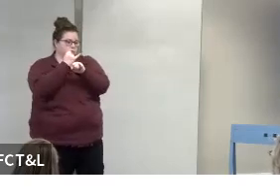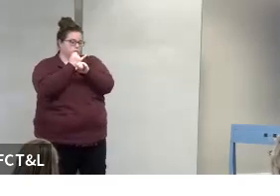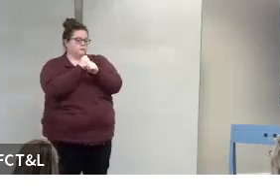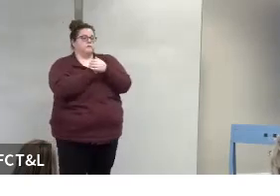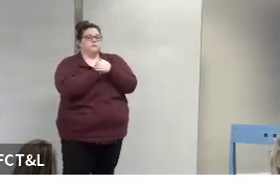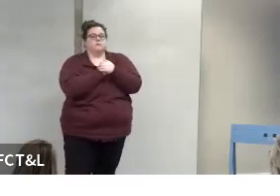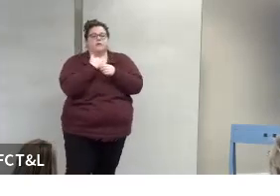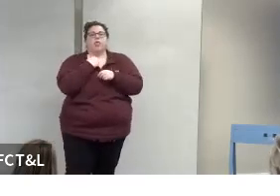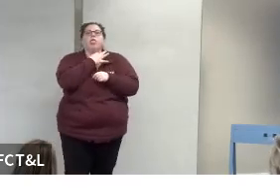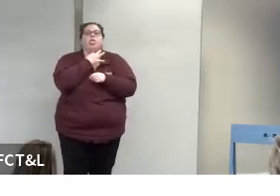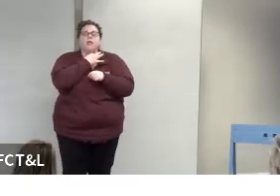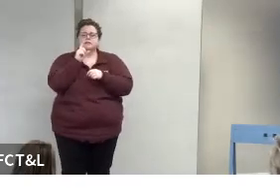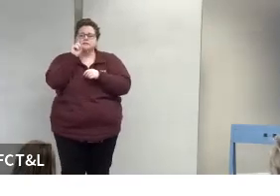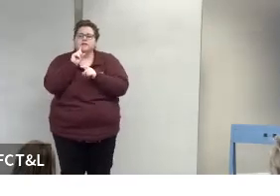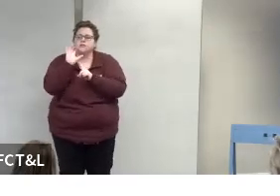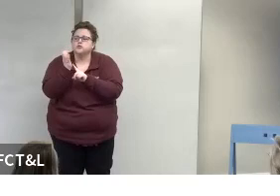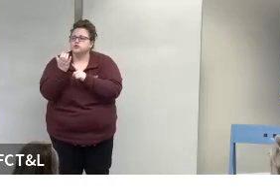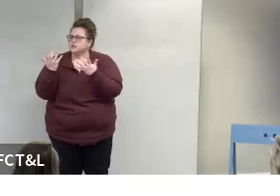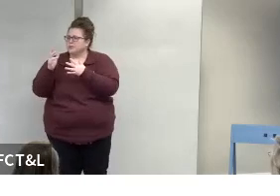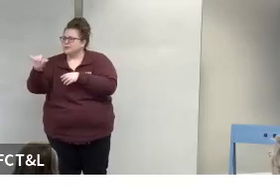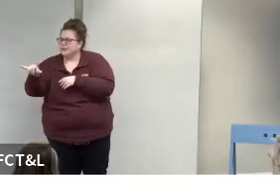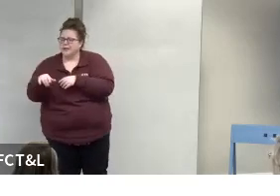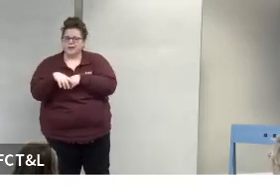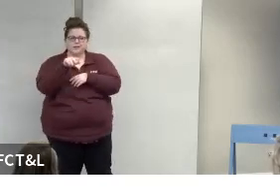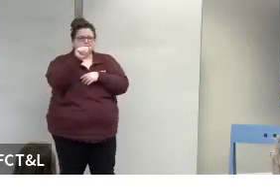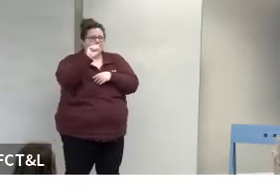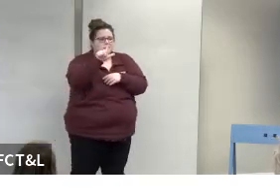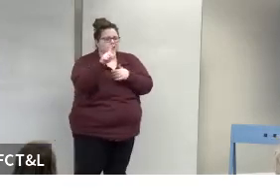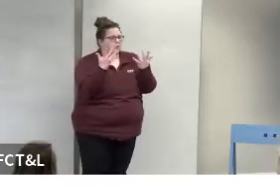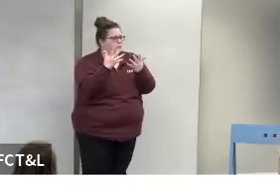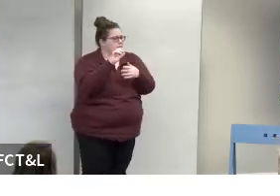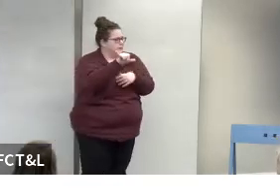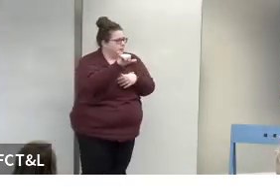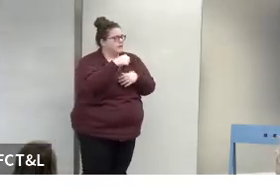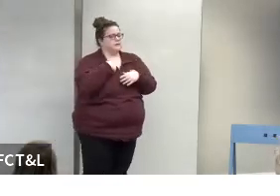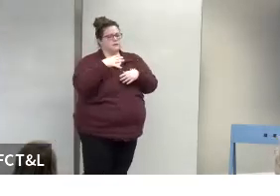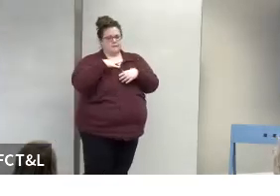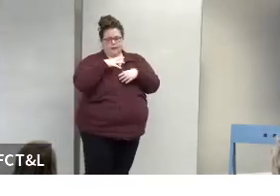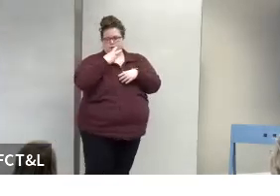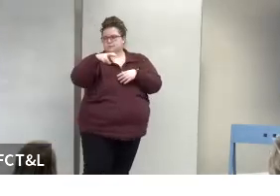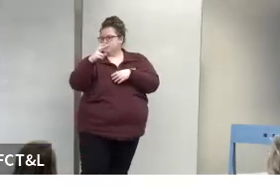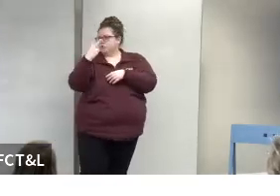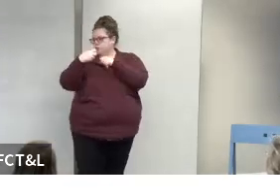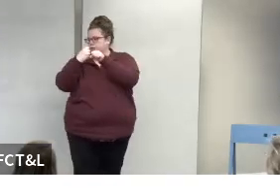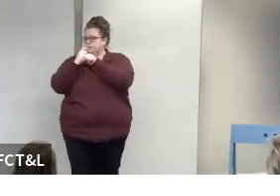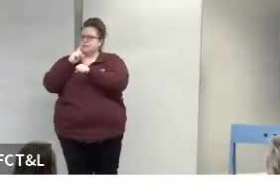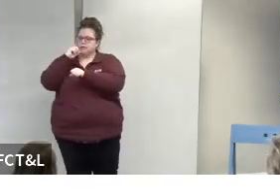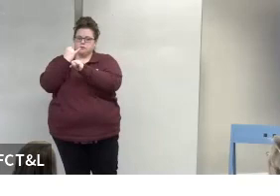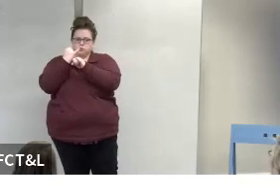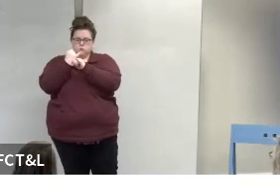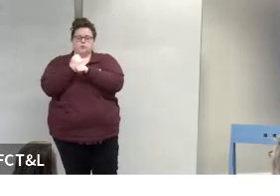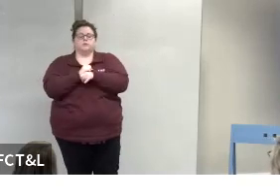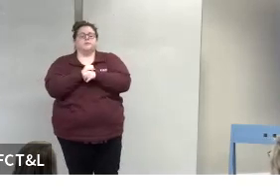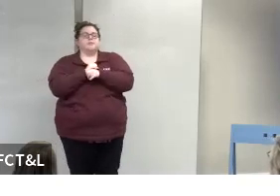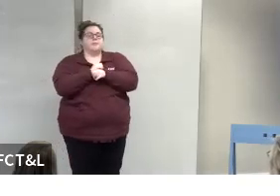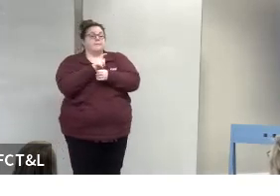I did go to the School for the Deaf in my community for a couple of years, and if people are not familiar, I